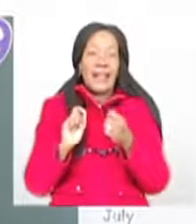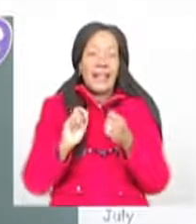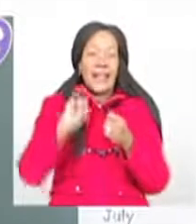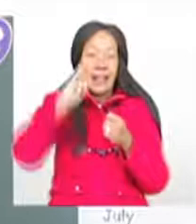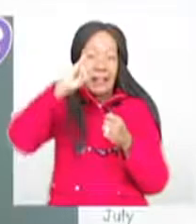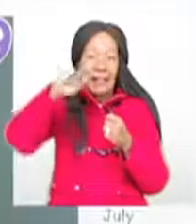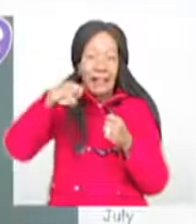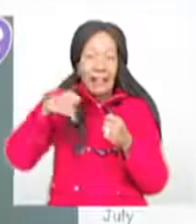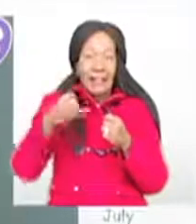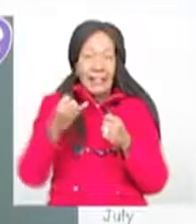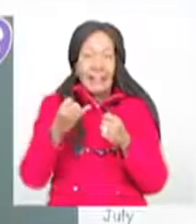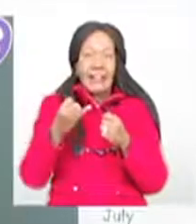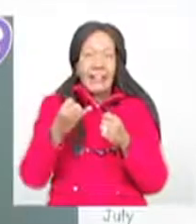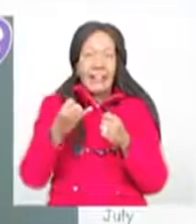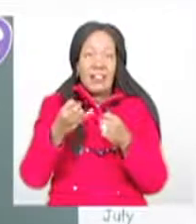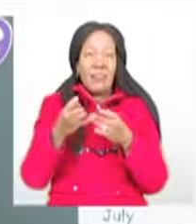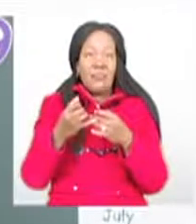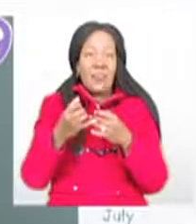or for jet,